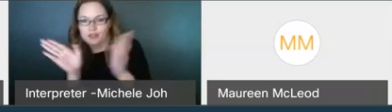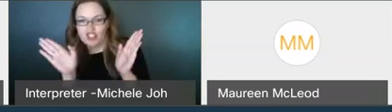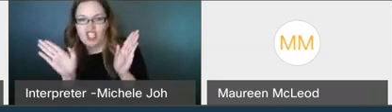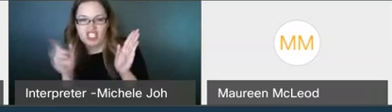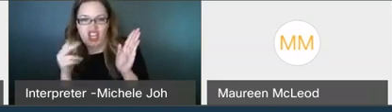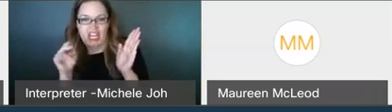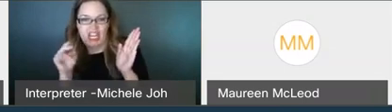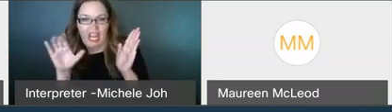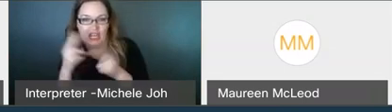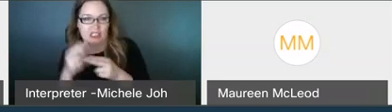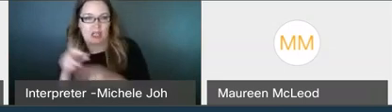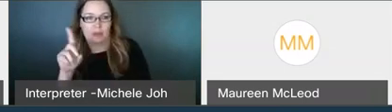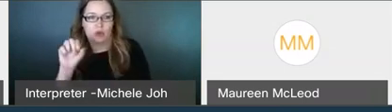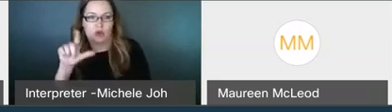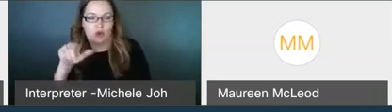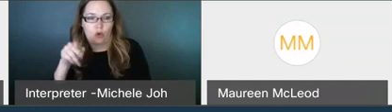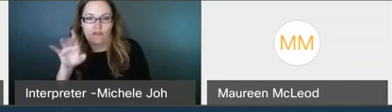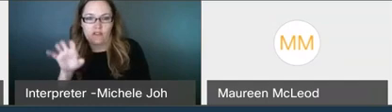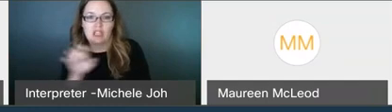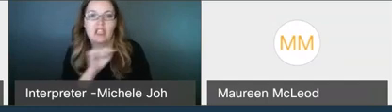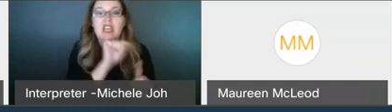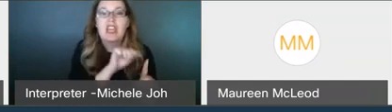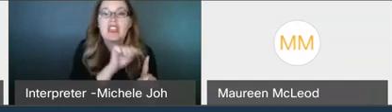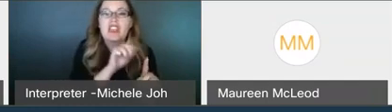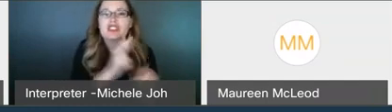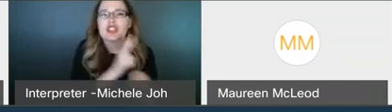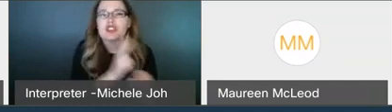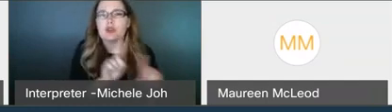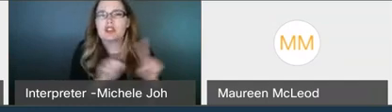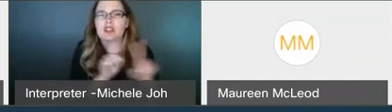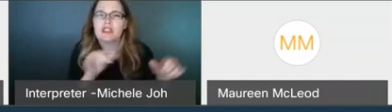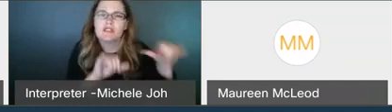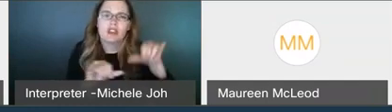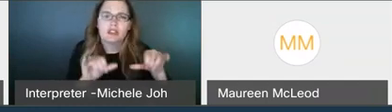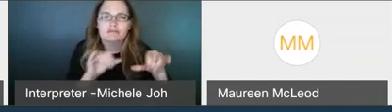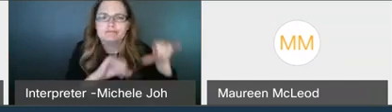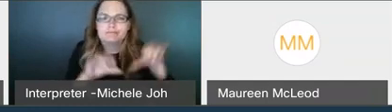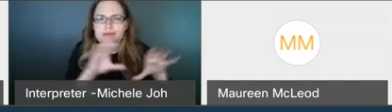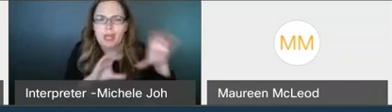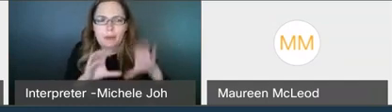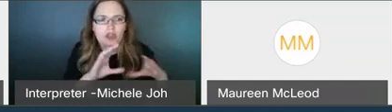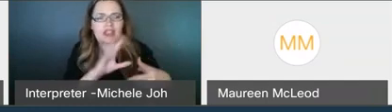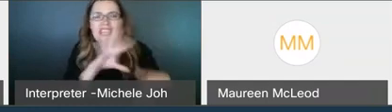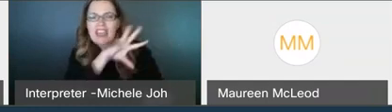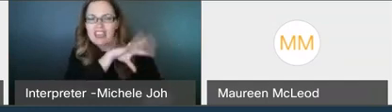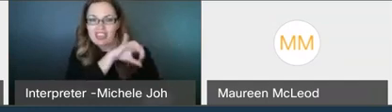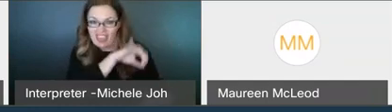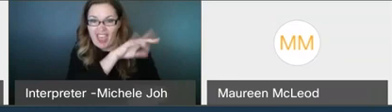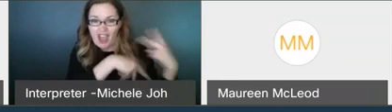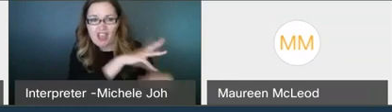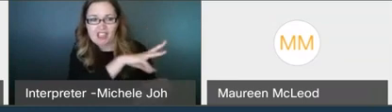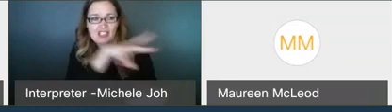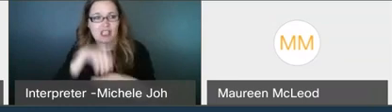it. Buprenorphine is in various preparations, including Suboxone, which has an opioid antagonist, Subutex, which does